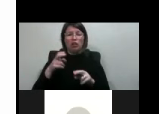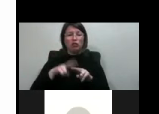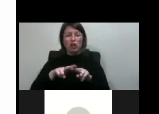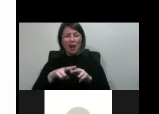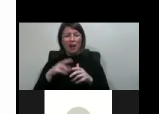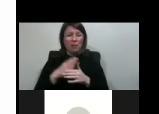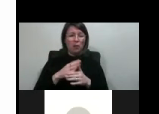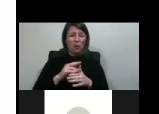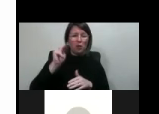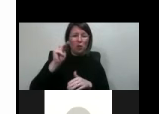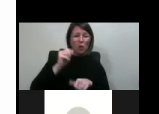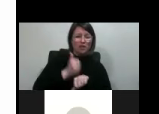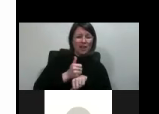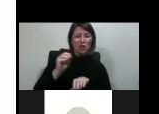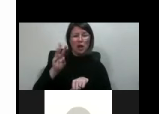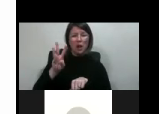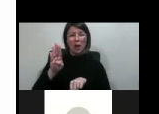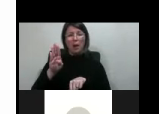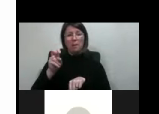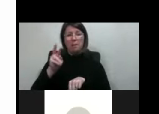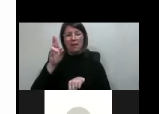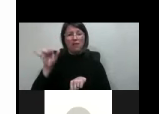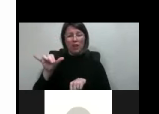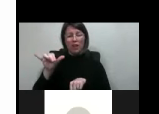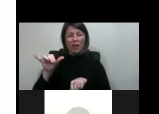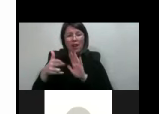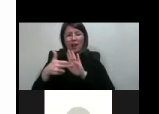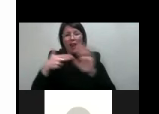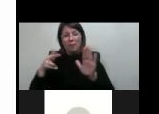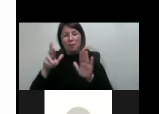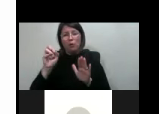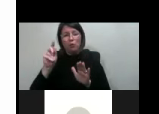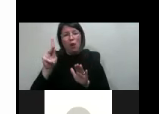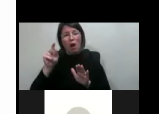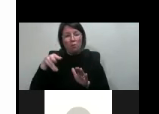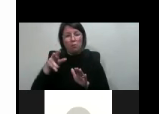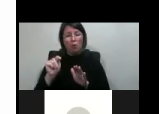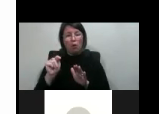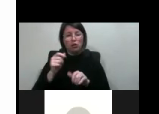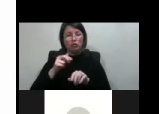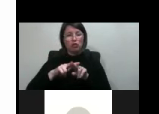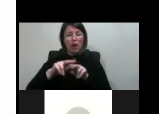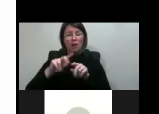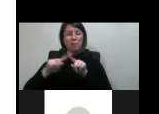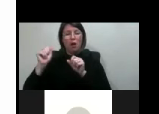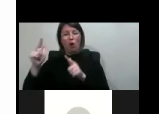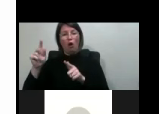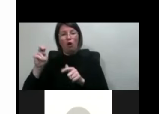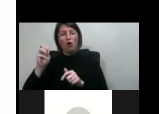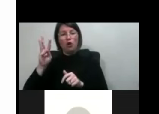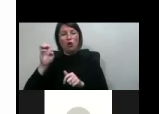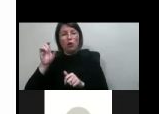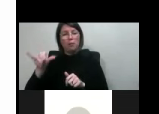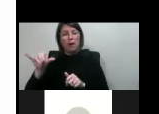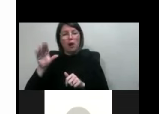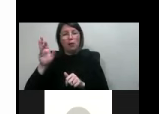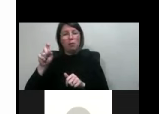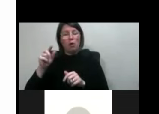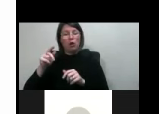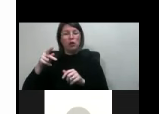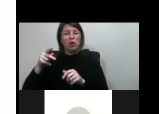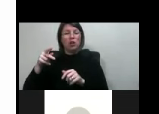North Station and Beverly, branded as a Rockport train, when all of the Newburyport trains, or at least most of the Newburyport trains, if not all